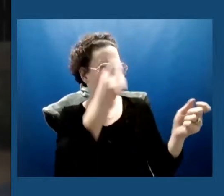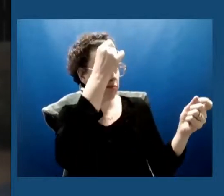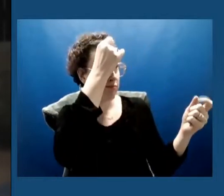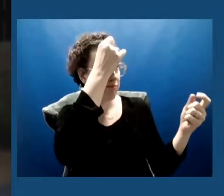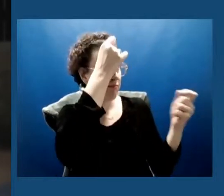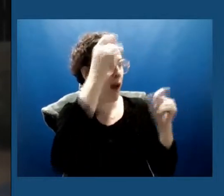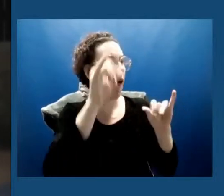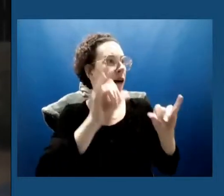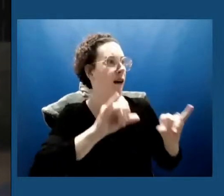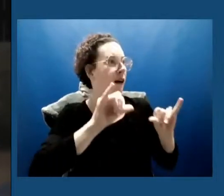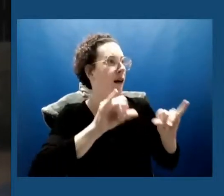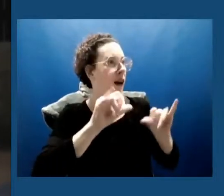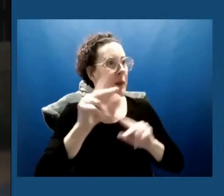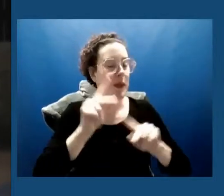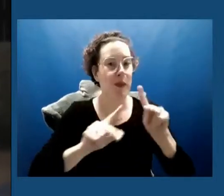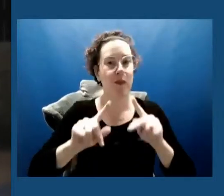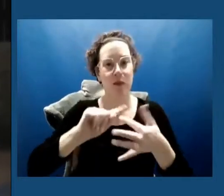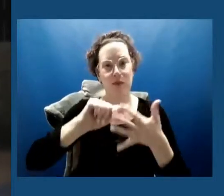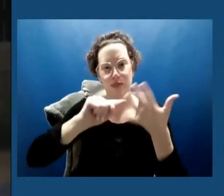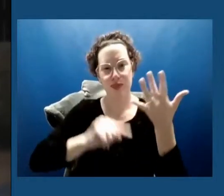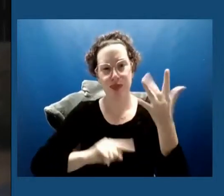York City and from,